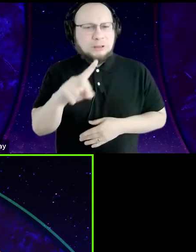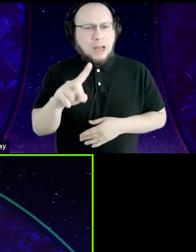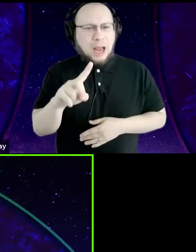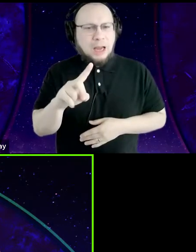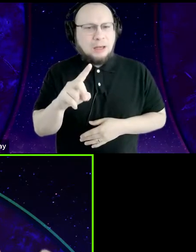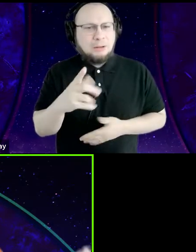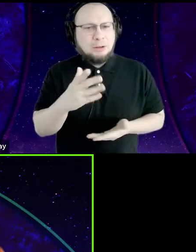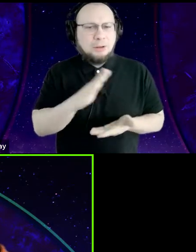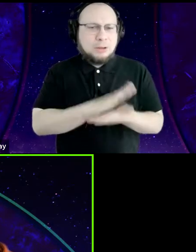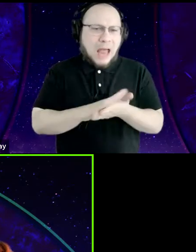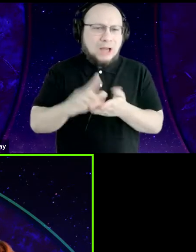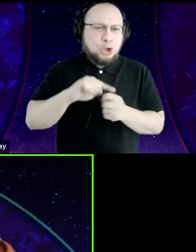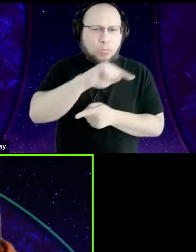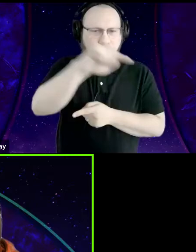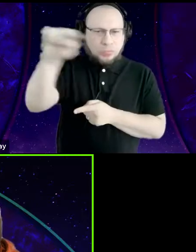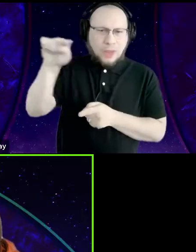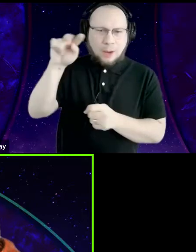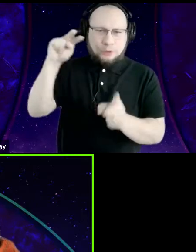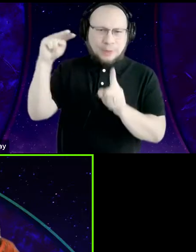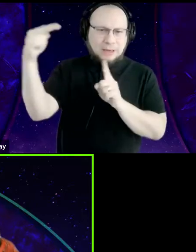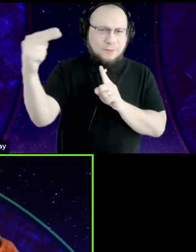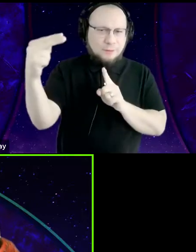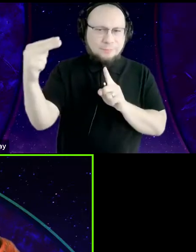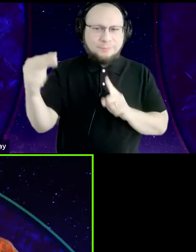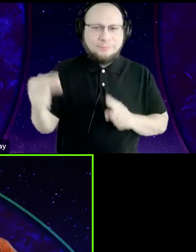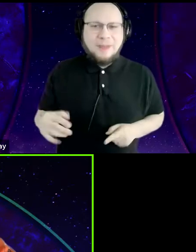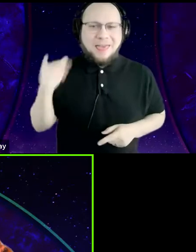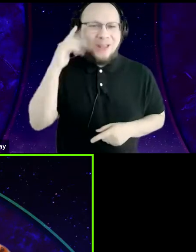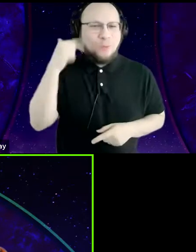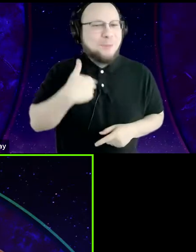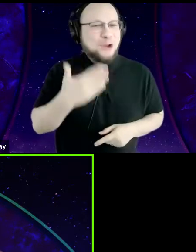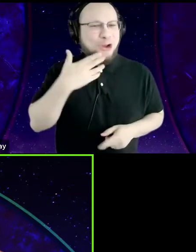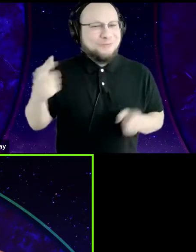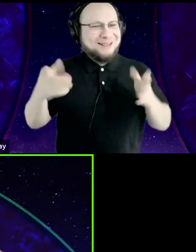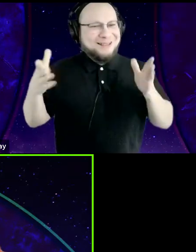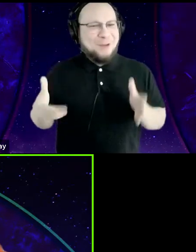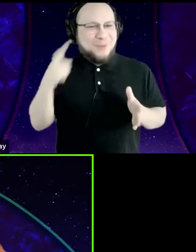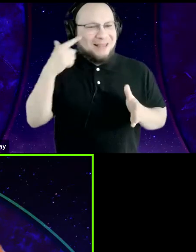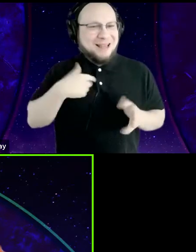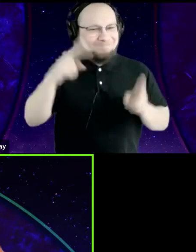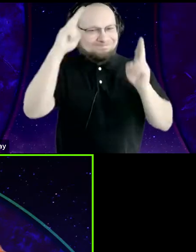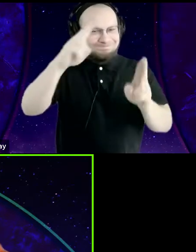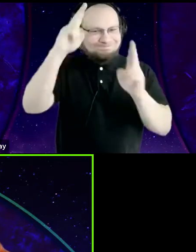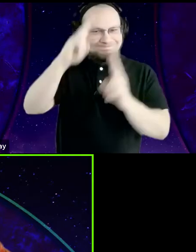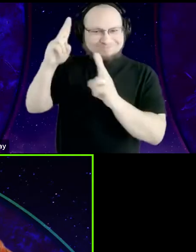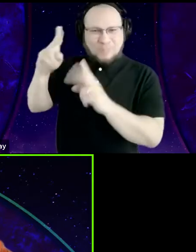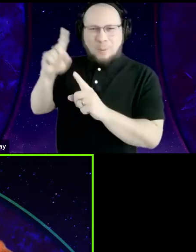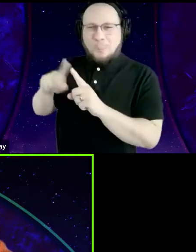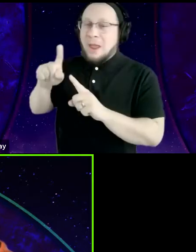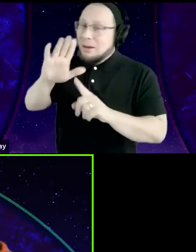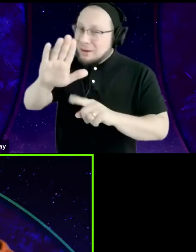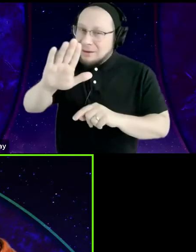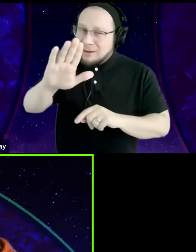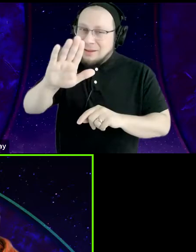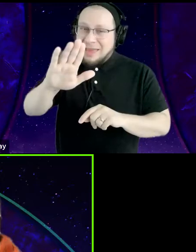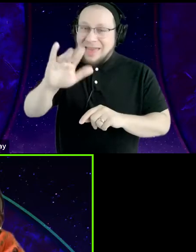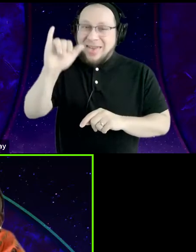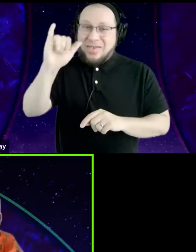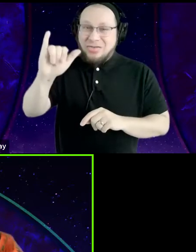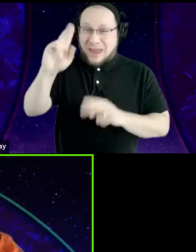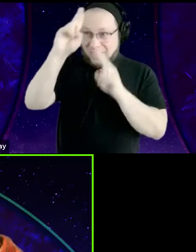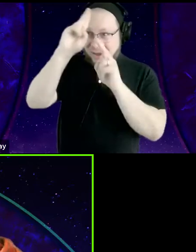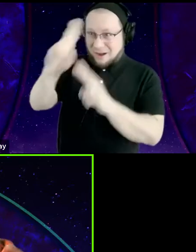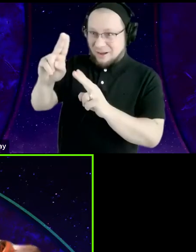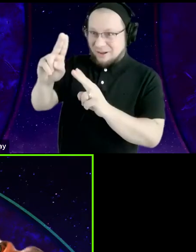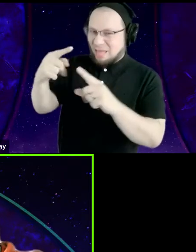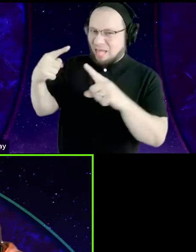that, like, to perspectives, it's what makes me such a great facilitator. And however, it does not make for good theater.